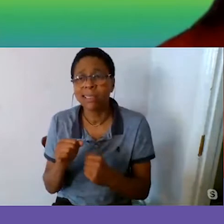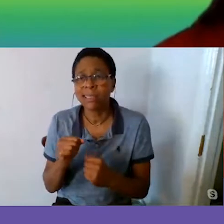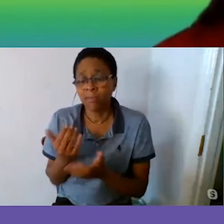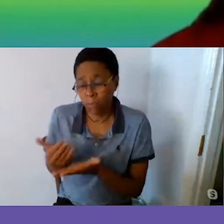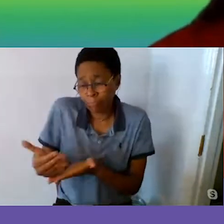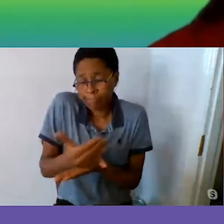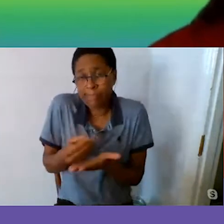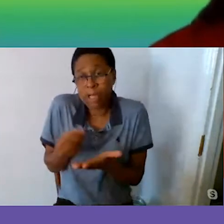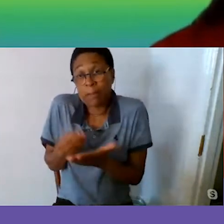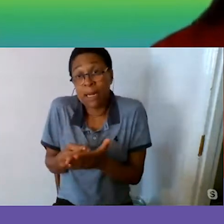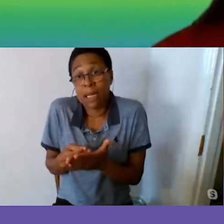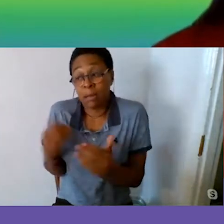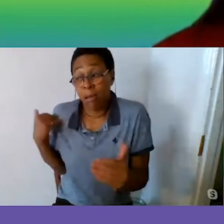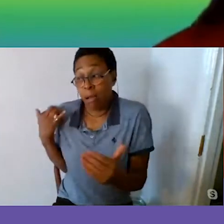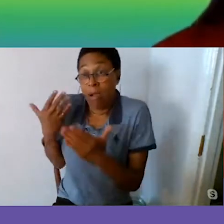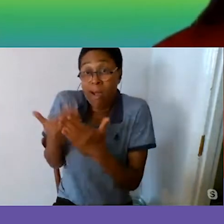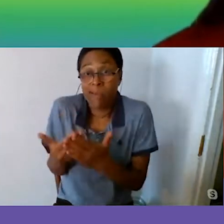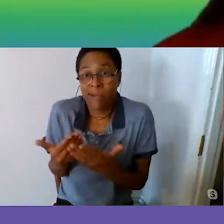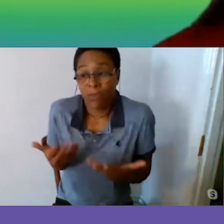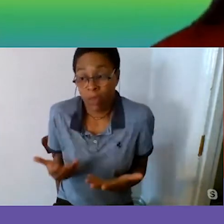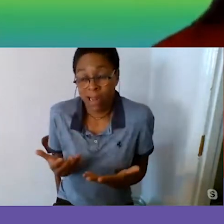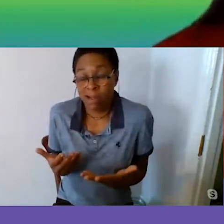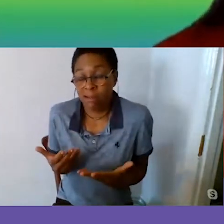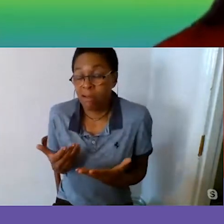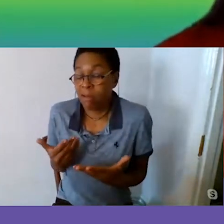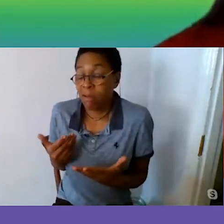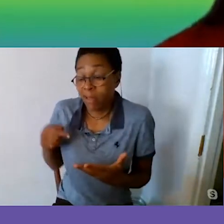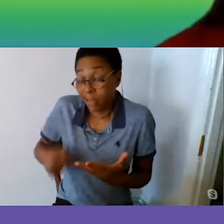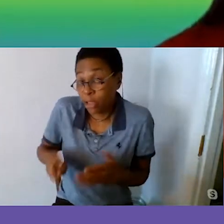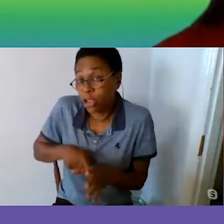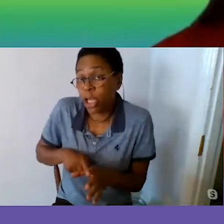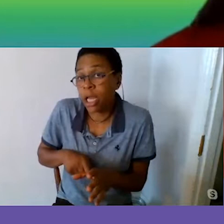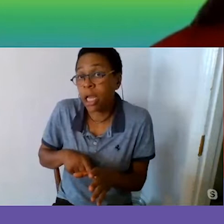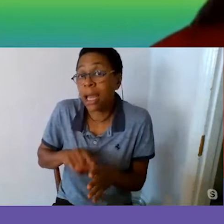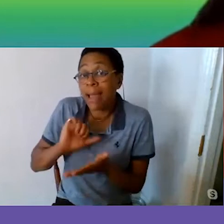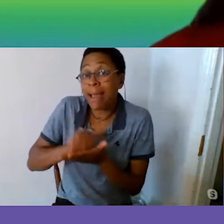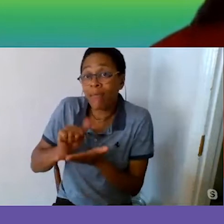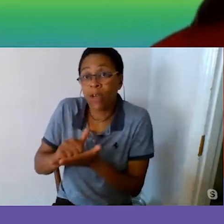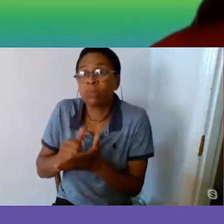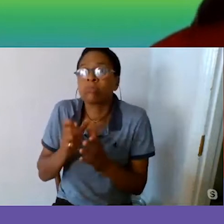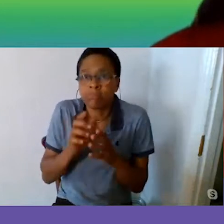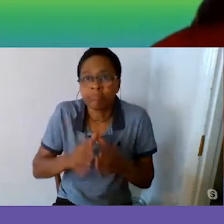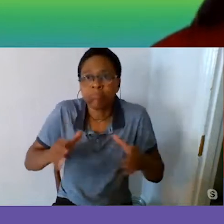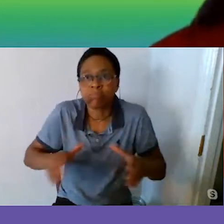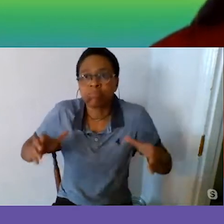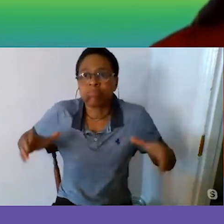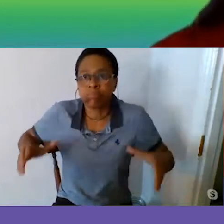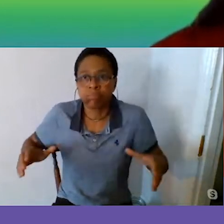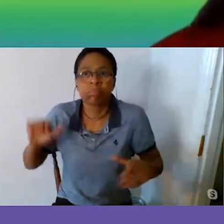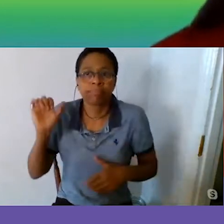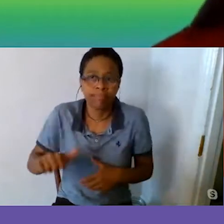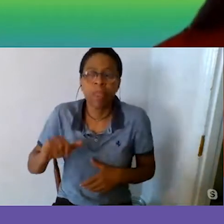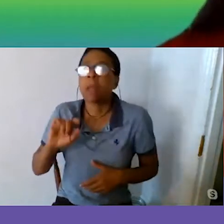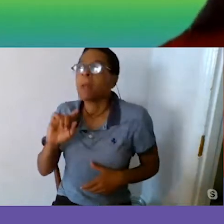year, advertising, video on demand was on the increase. I think at the moment now, with all of COVID, that's probably being revisited. The